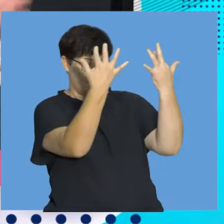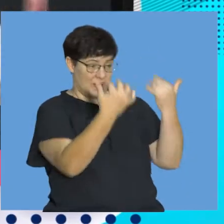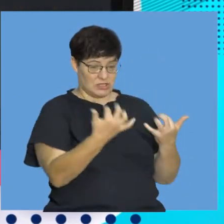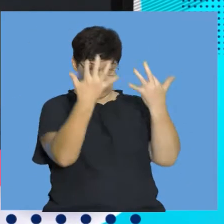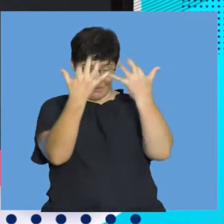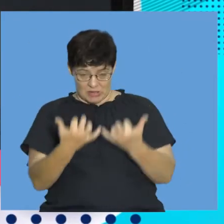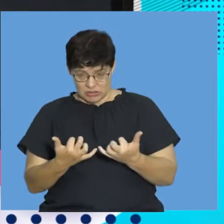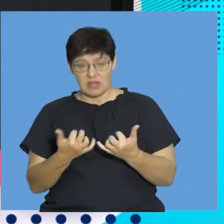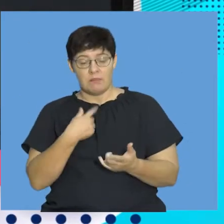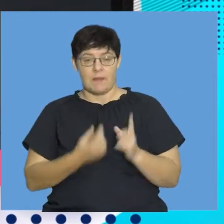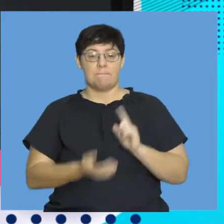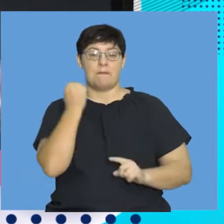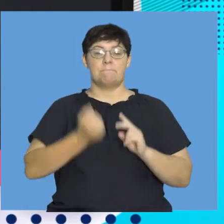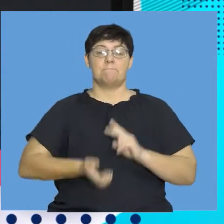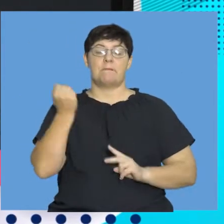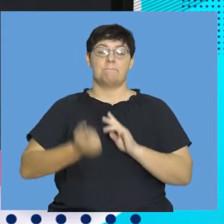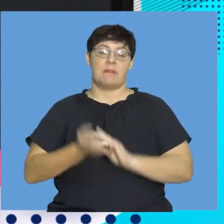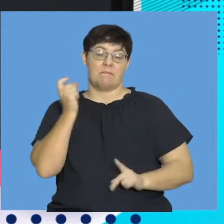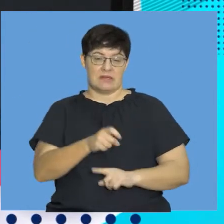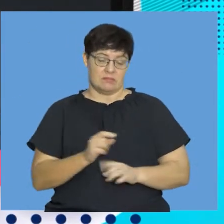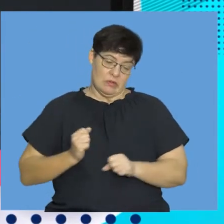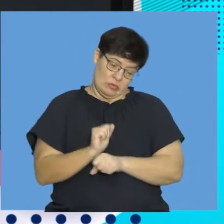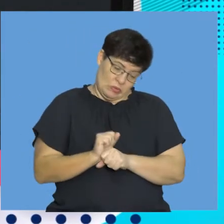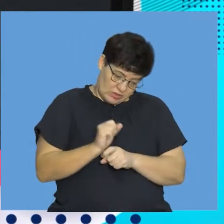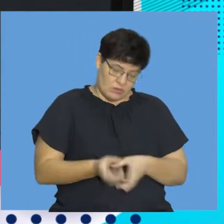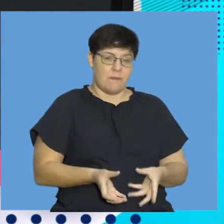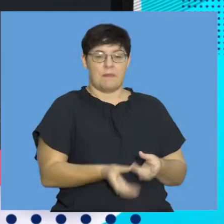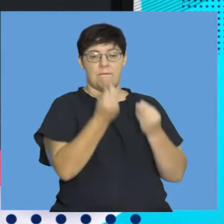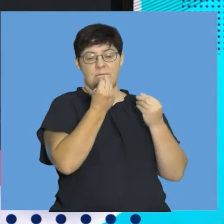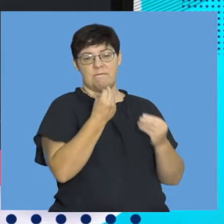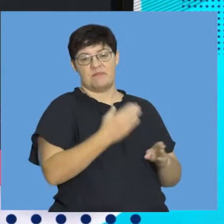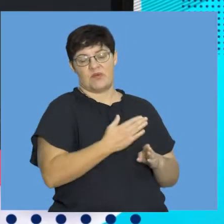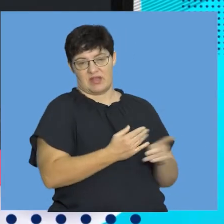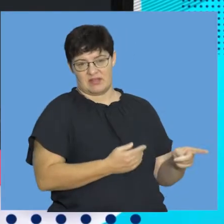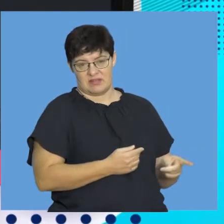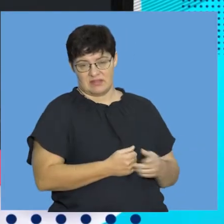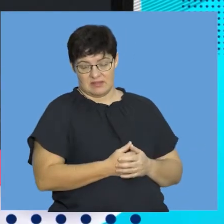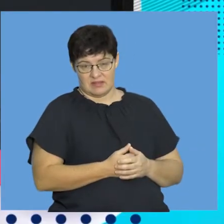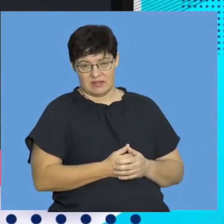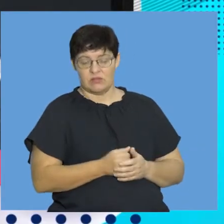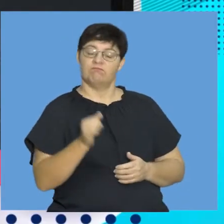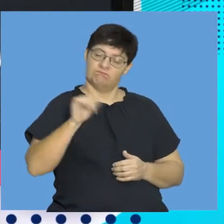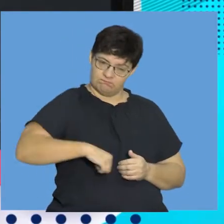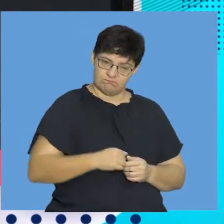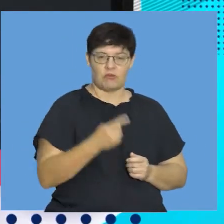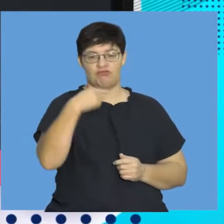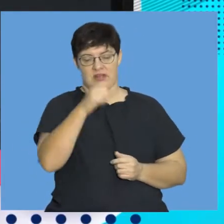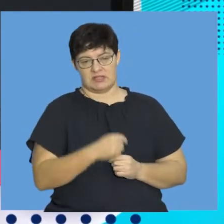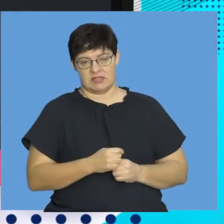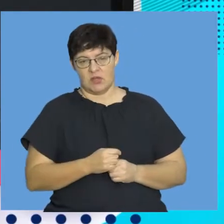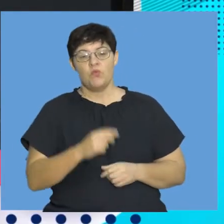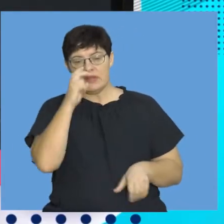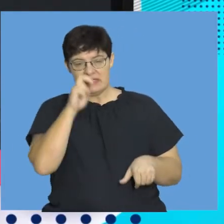we have to meet. Obviously, being part of the enterprise, they would buy in and say, yes, correct, we